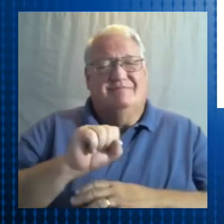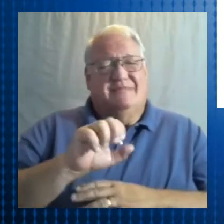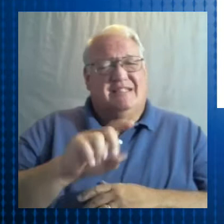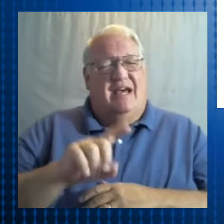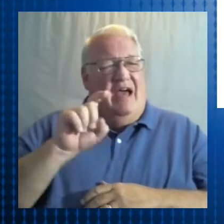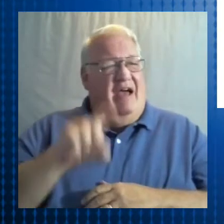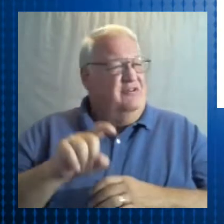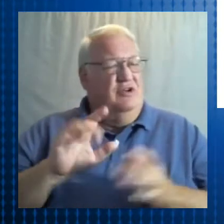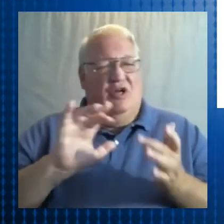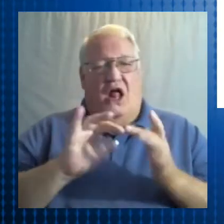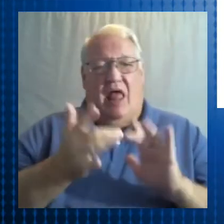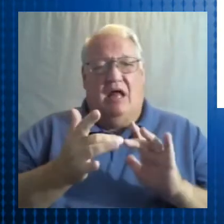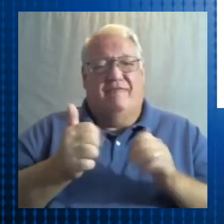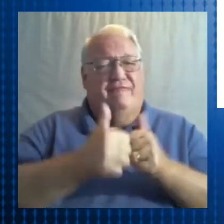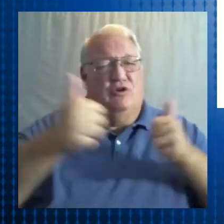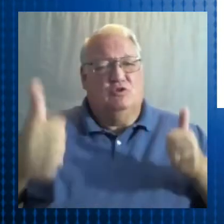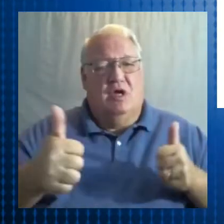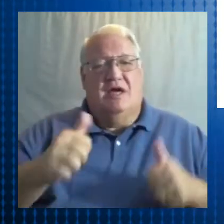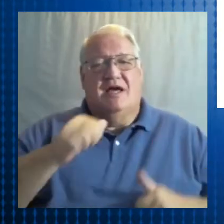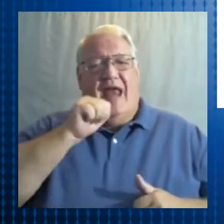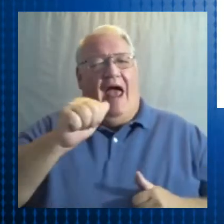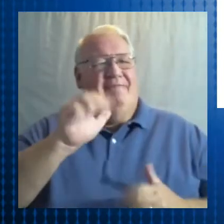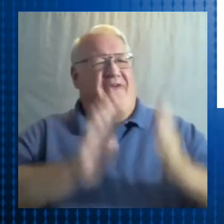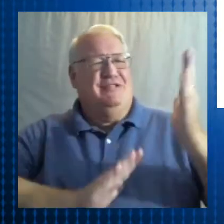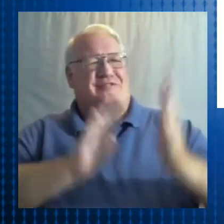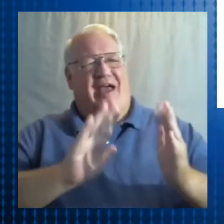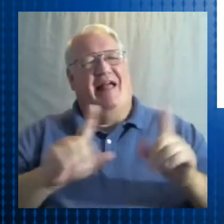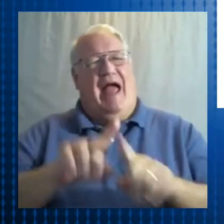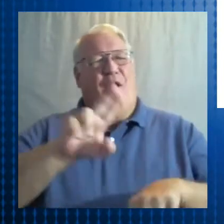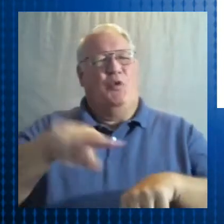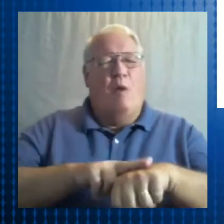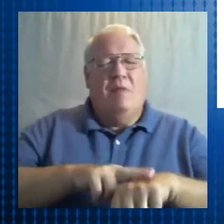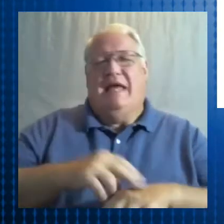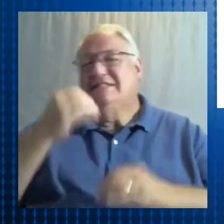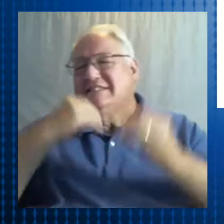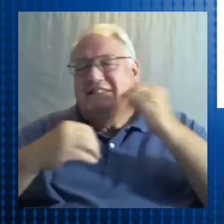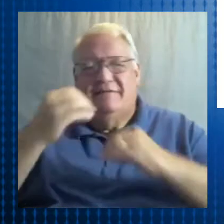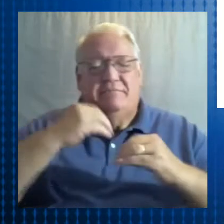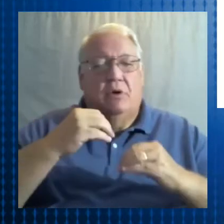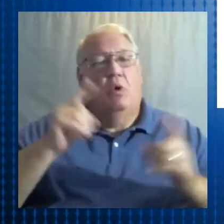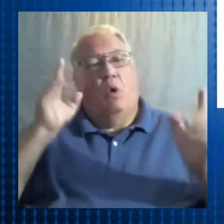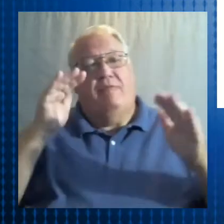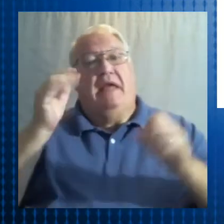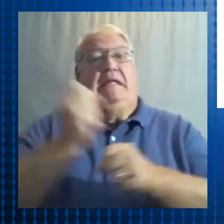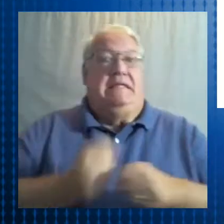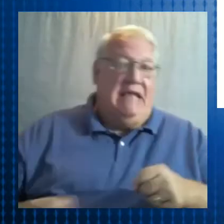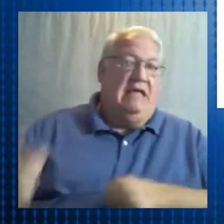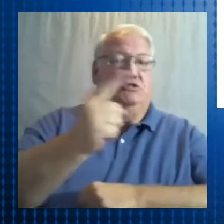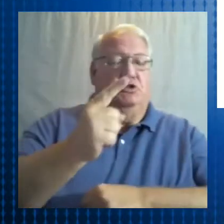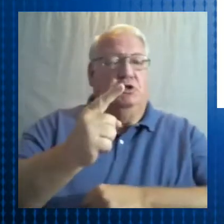we're not able to meet face-to-face and enjoy the nice meal as we normally do. Hopefully next year, things will return to